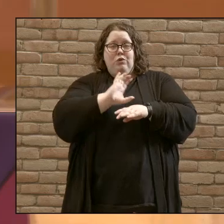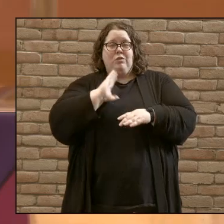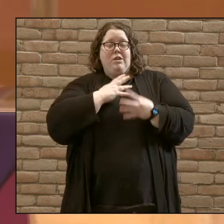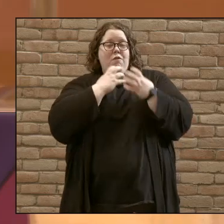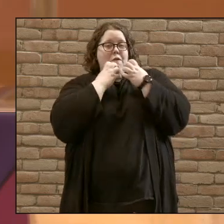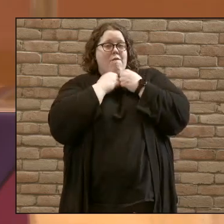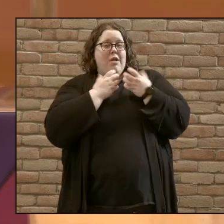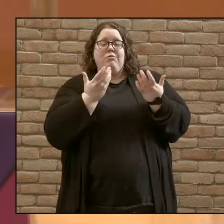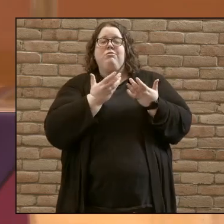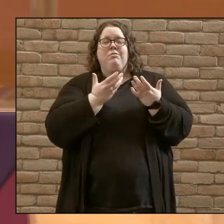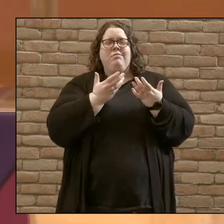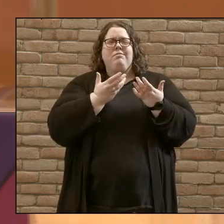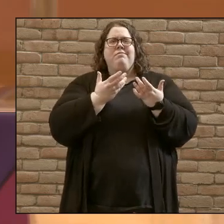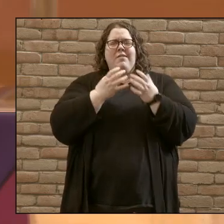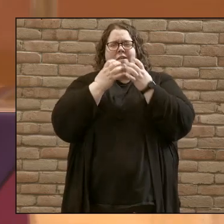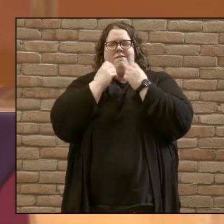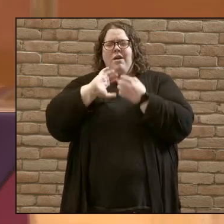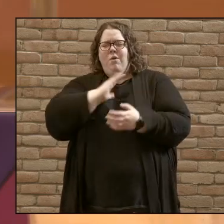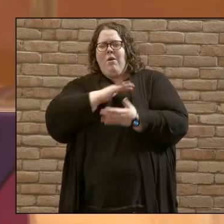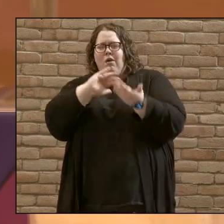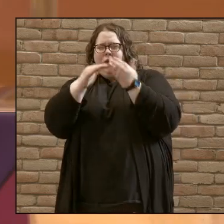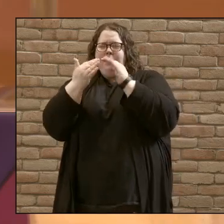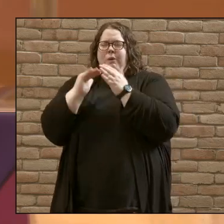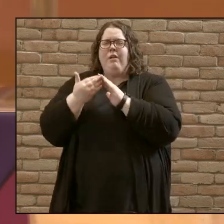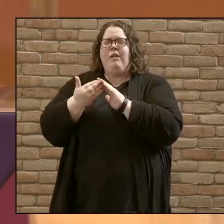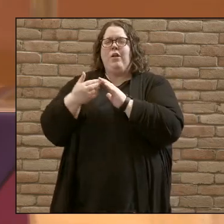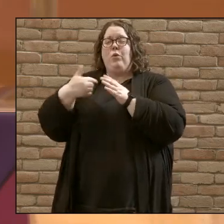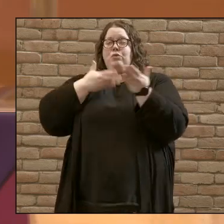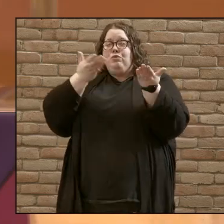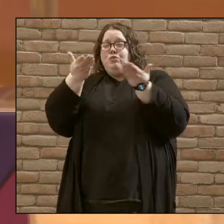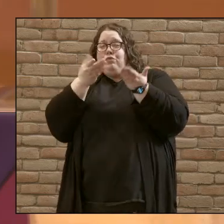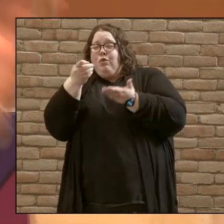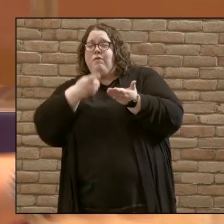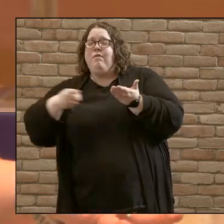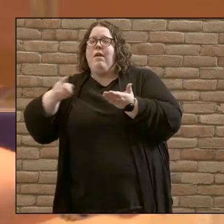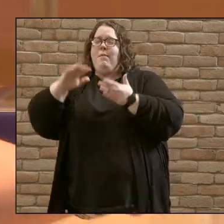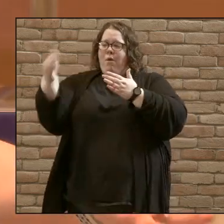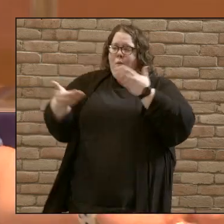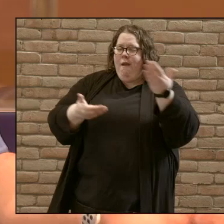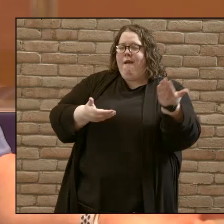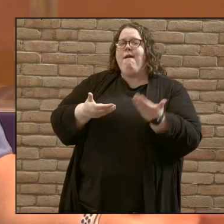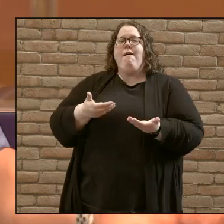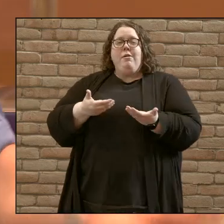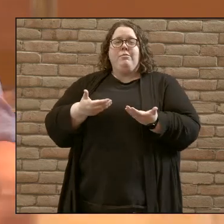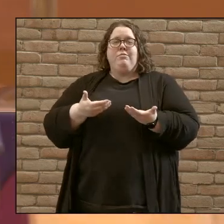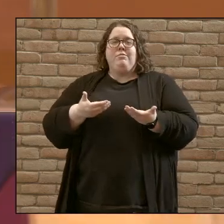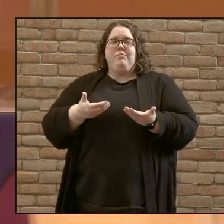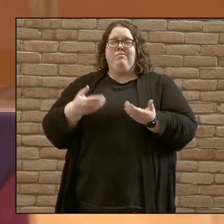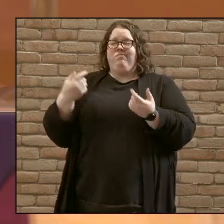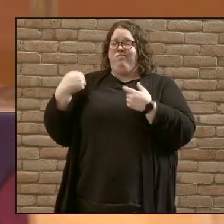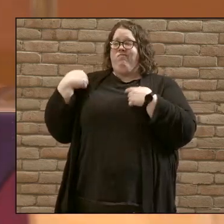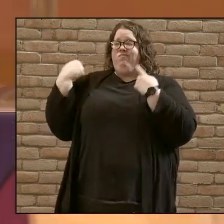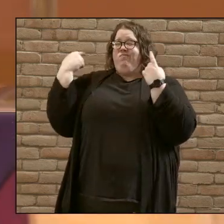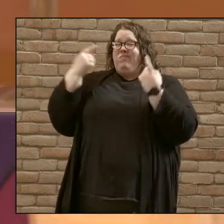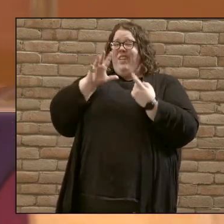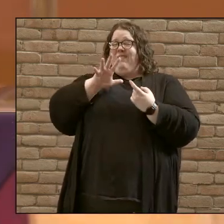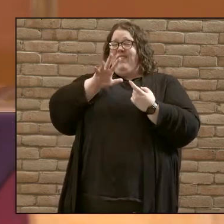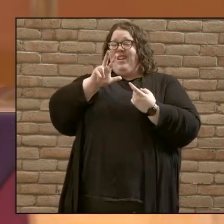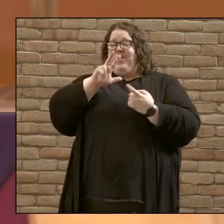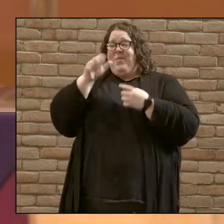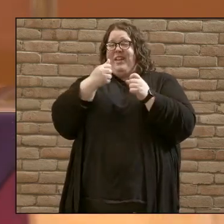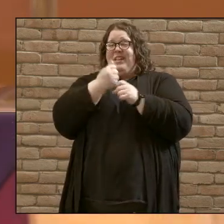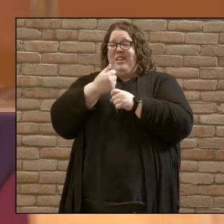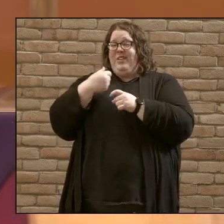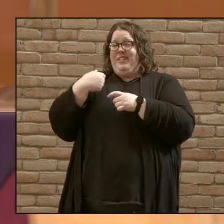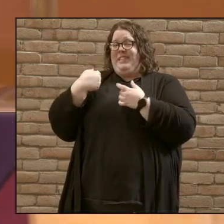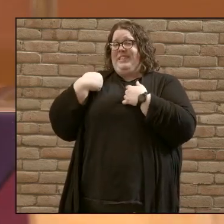community by serving and welcoming. And for the history of our church over these last 53 years,